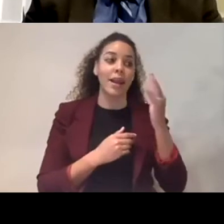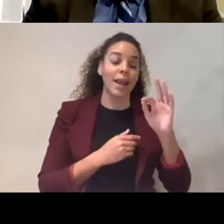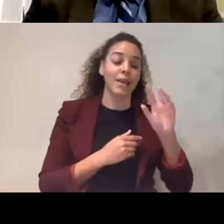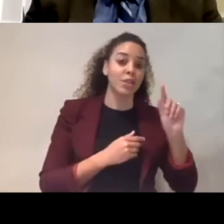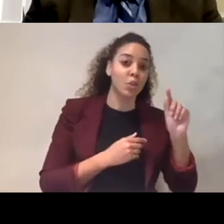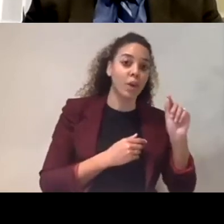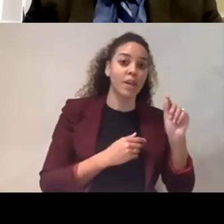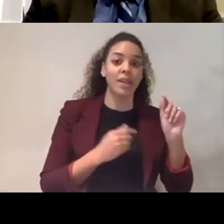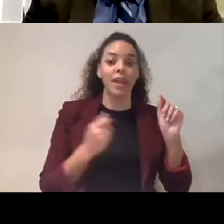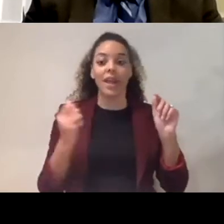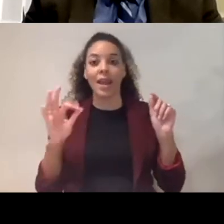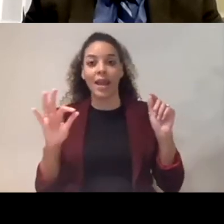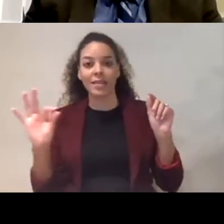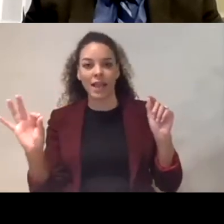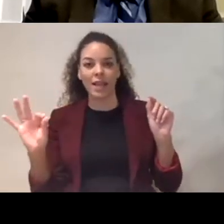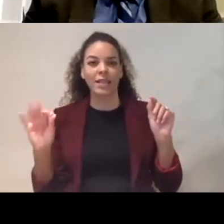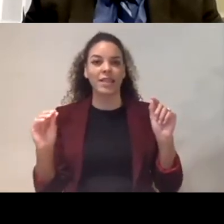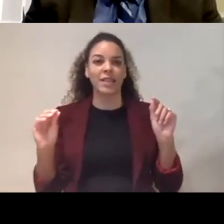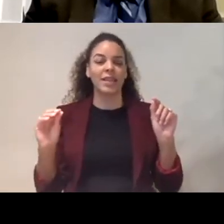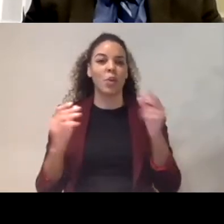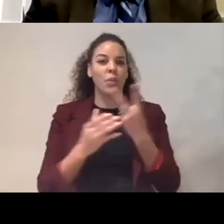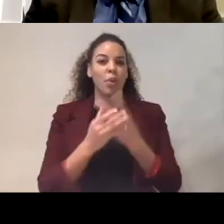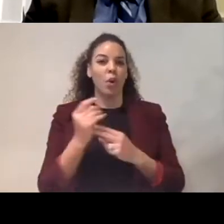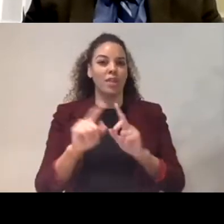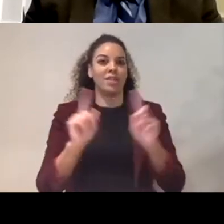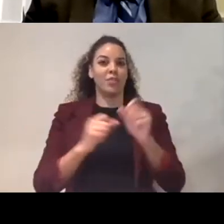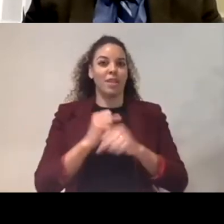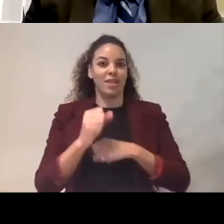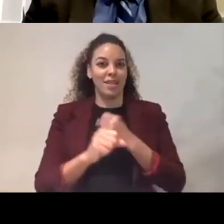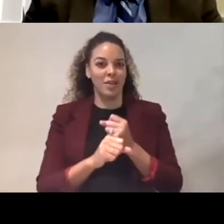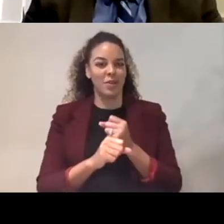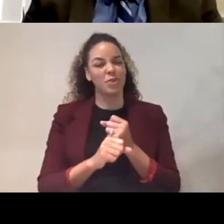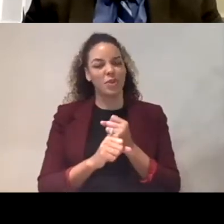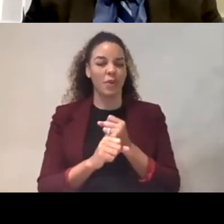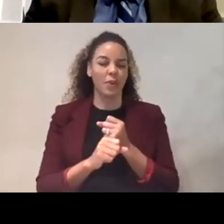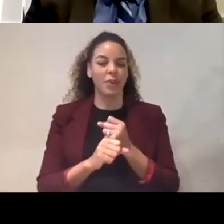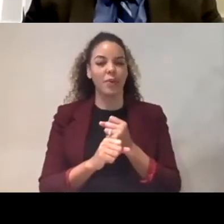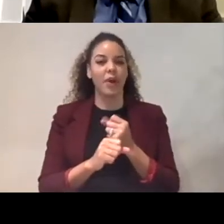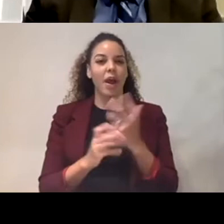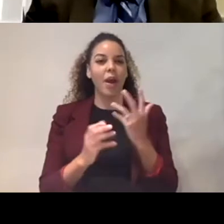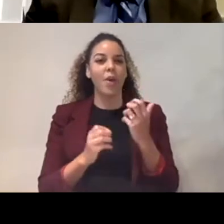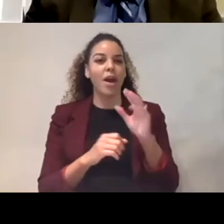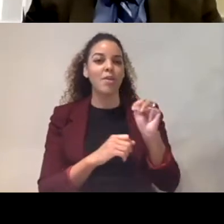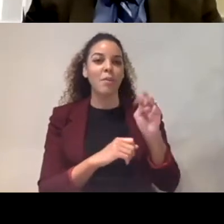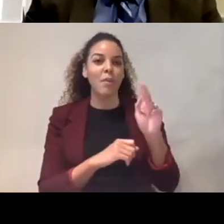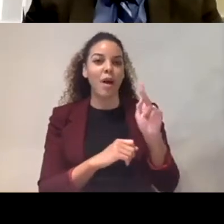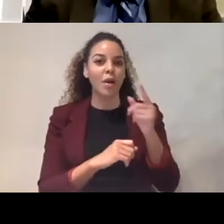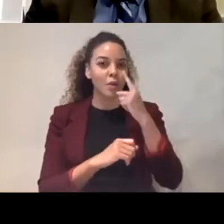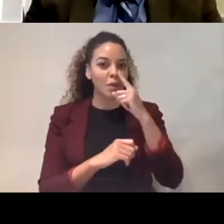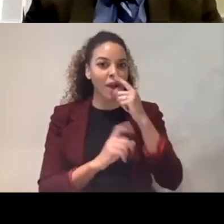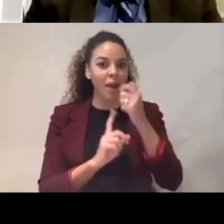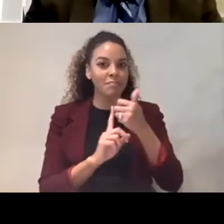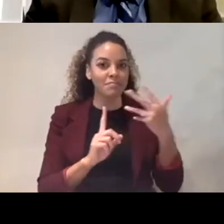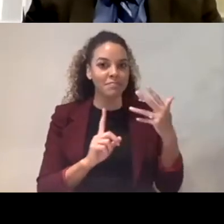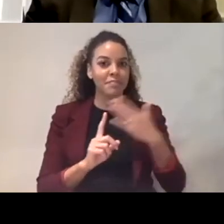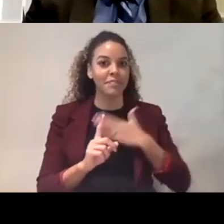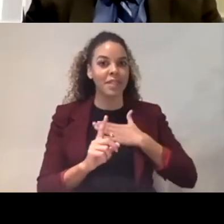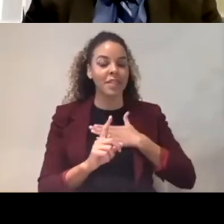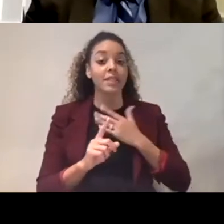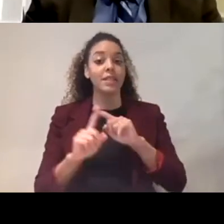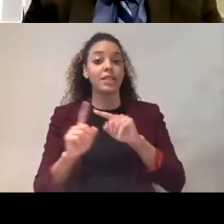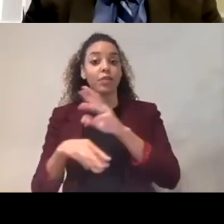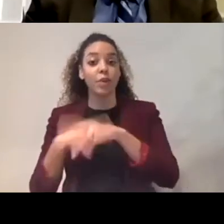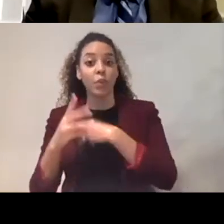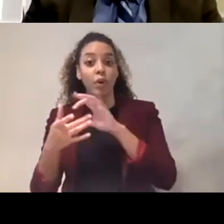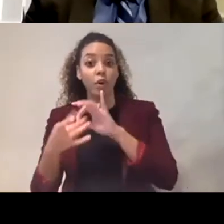2020. And so, Mark, I'd like to call on you first. Given the very different world of work and the